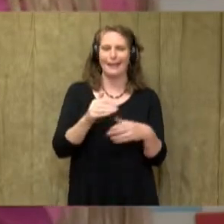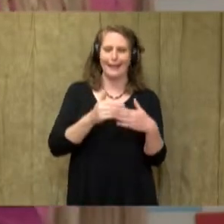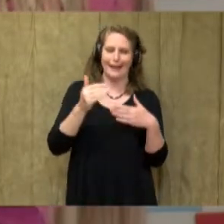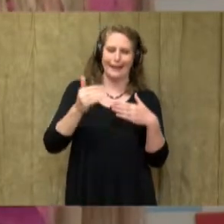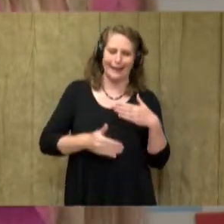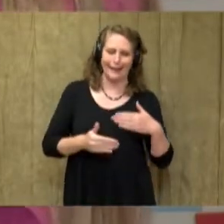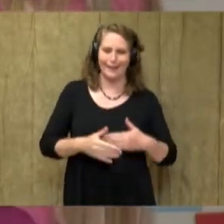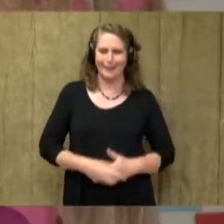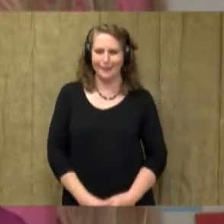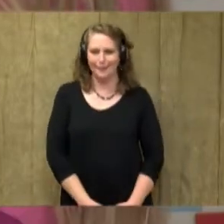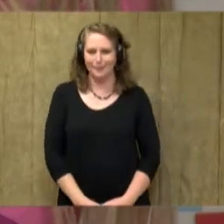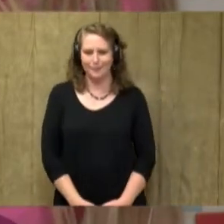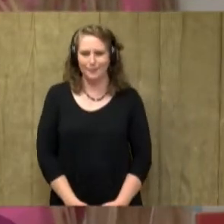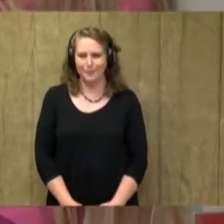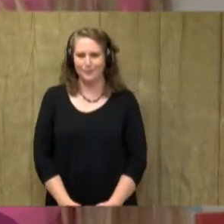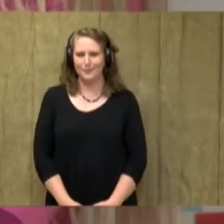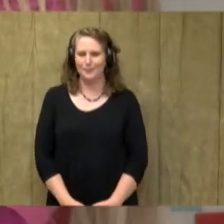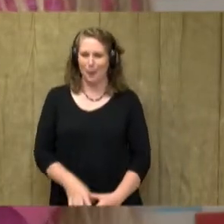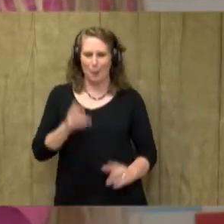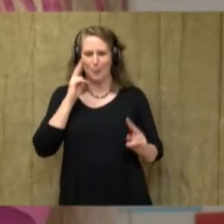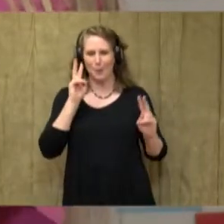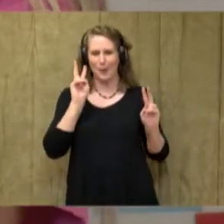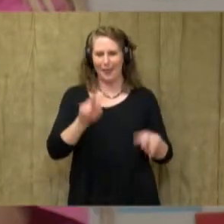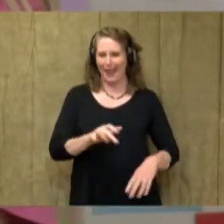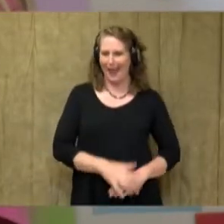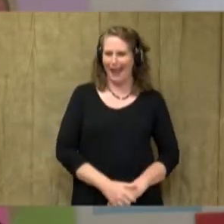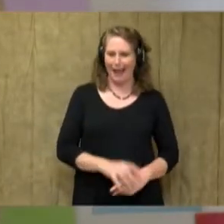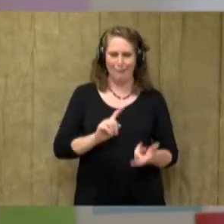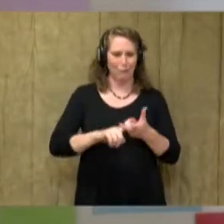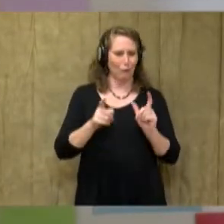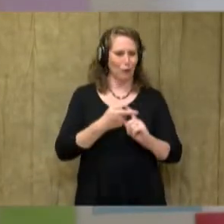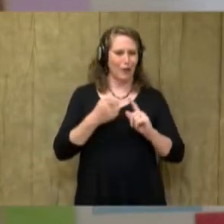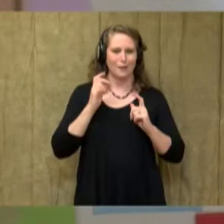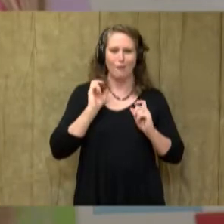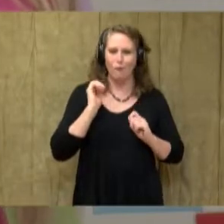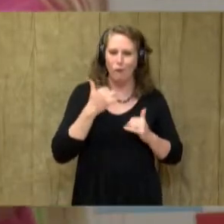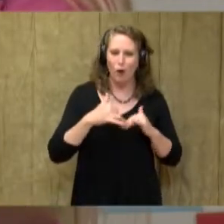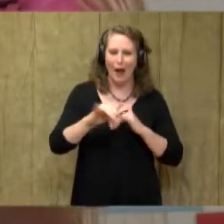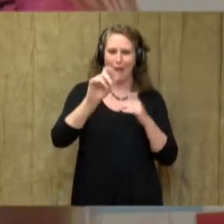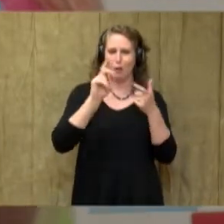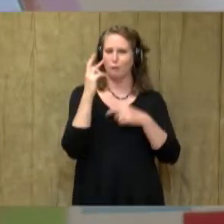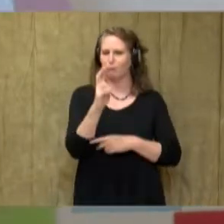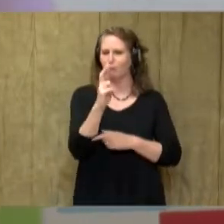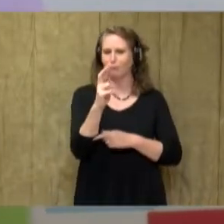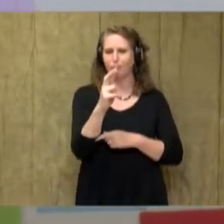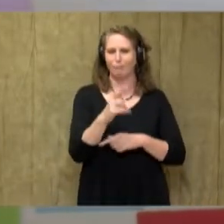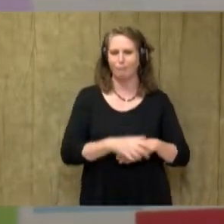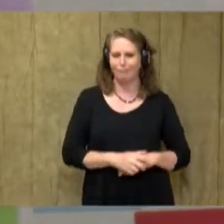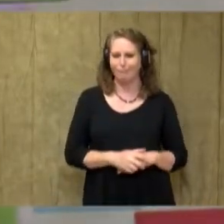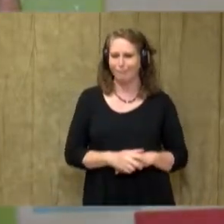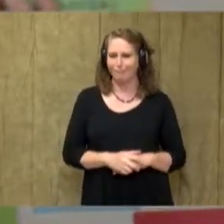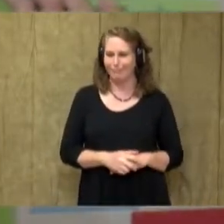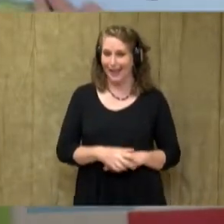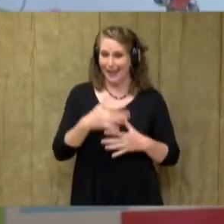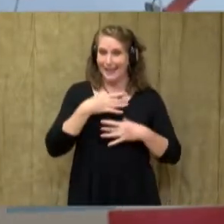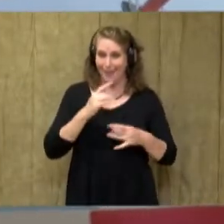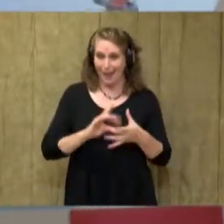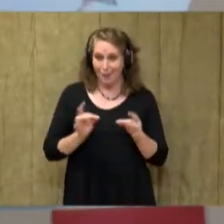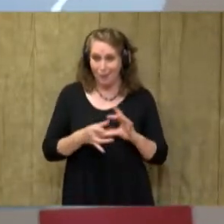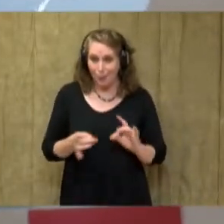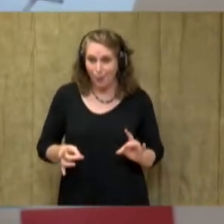end. Look at that. Friends forever. All right, guys. So, did you like our